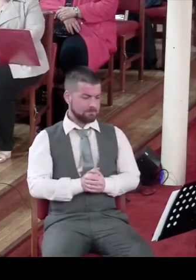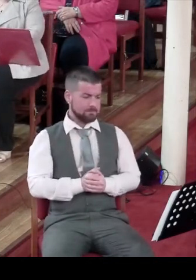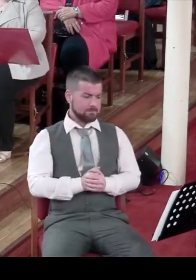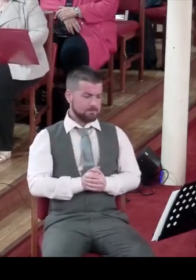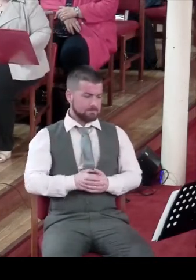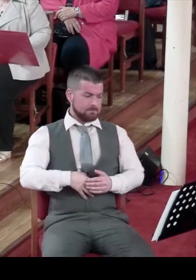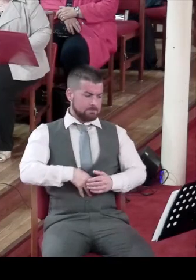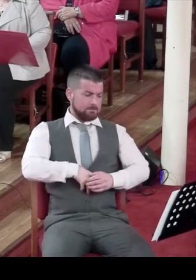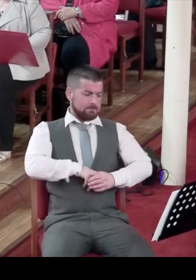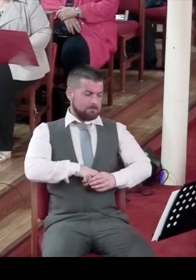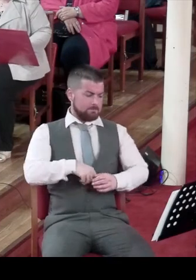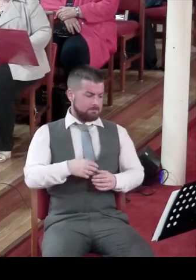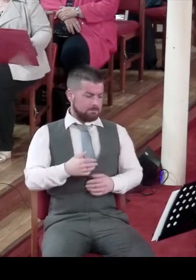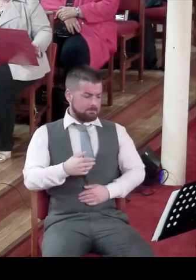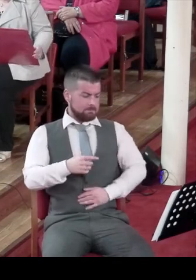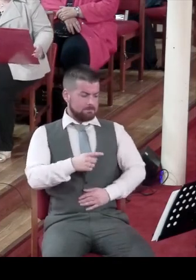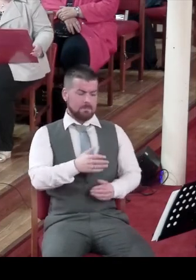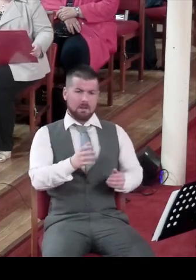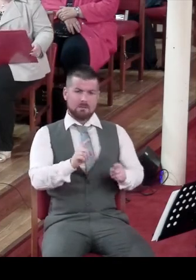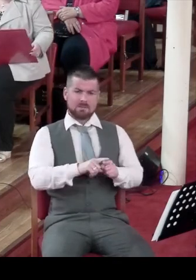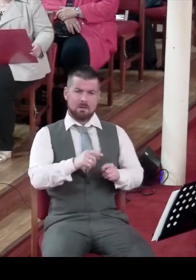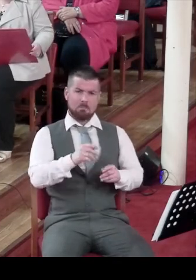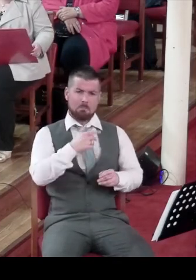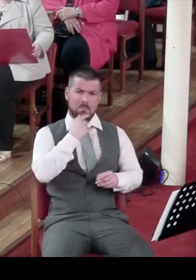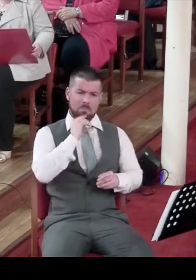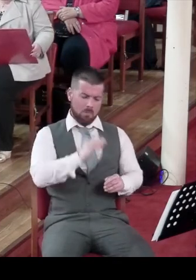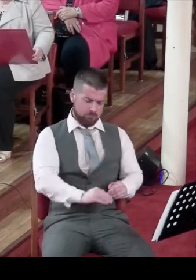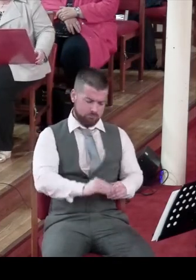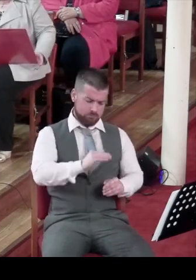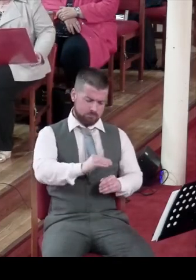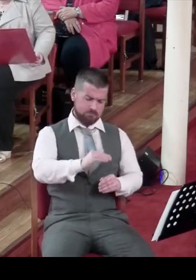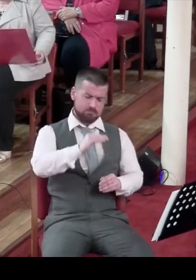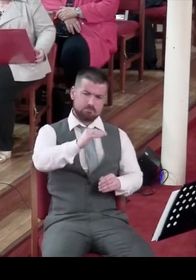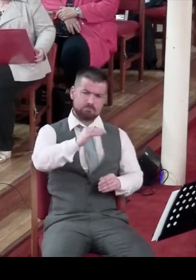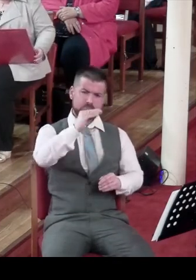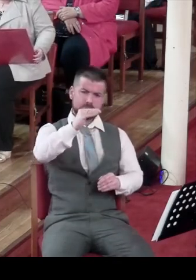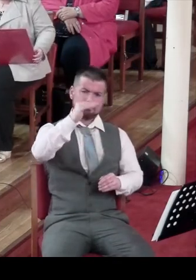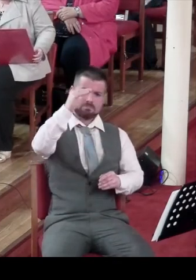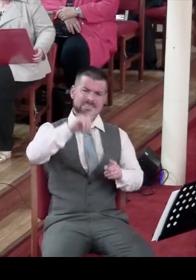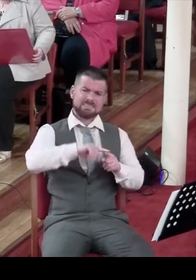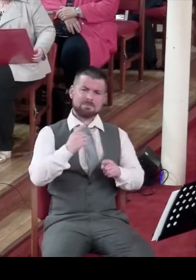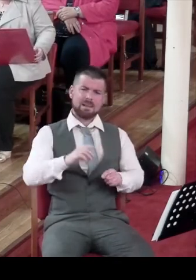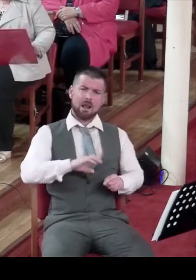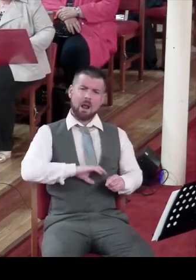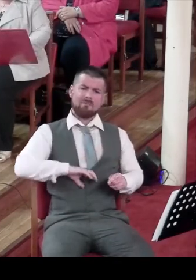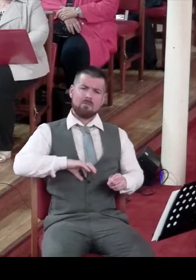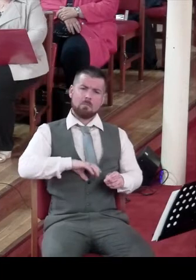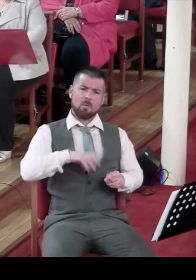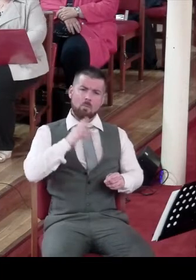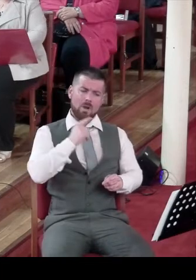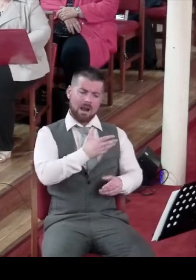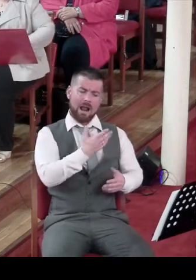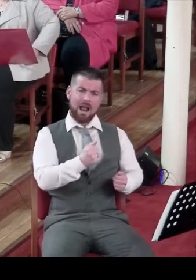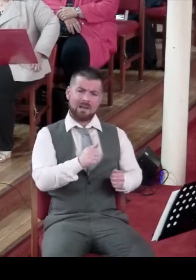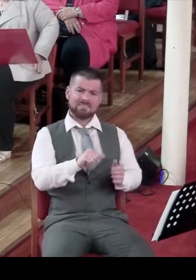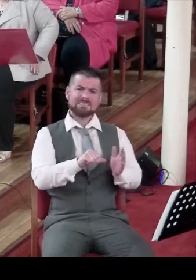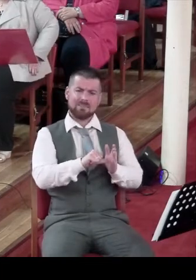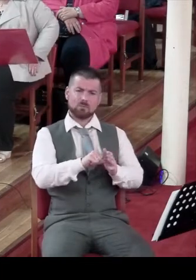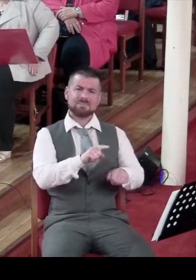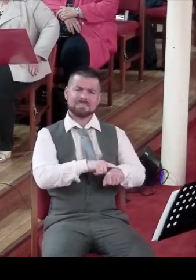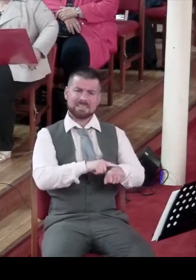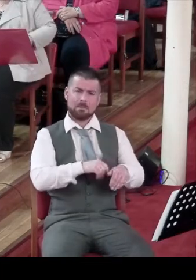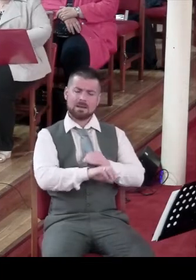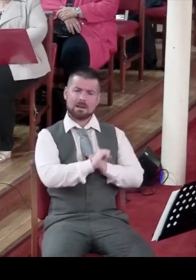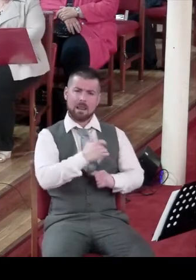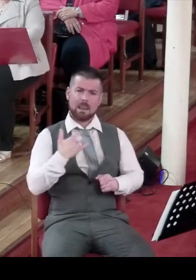scripture which has given generations of people comfort at difficult times in their lives, not least